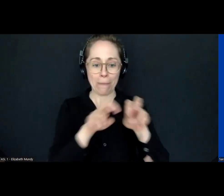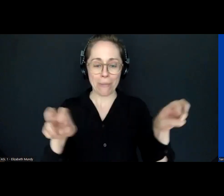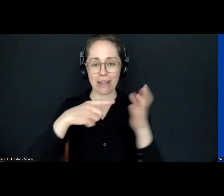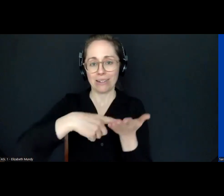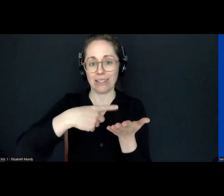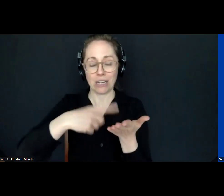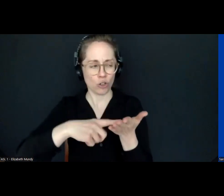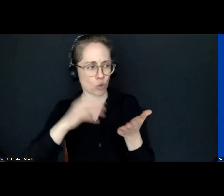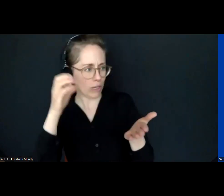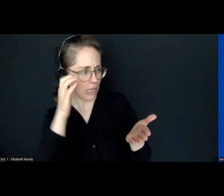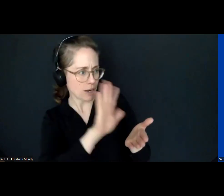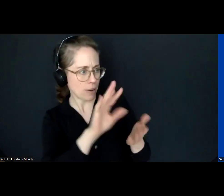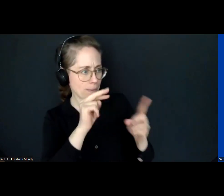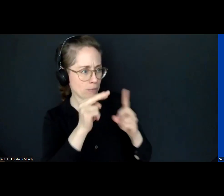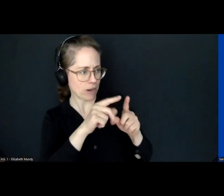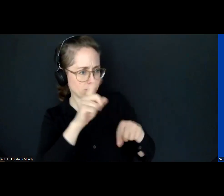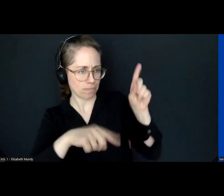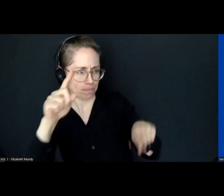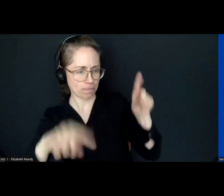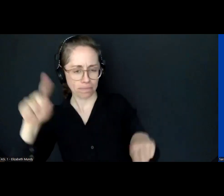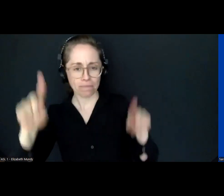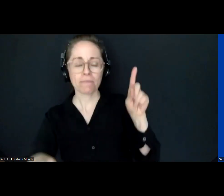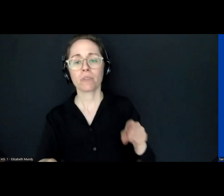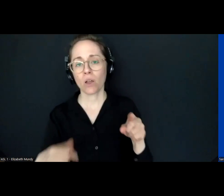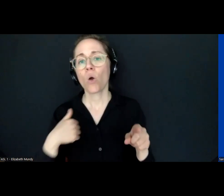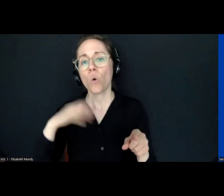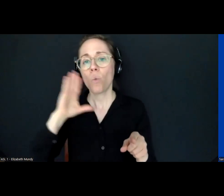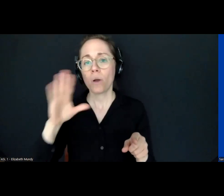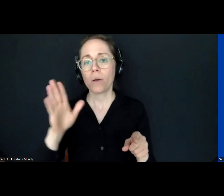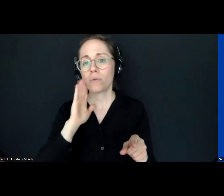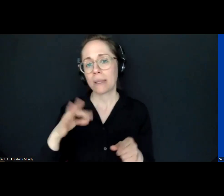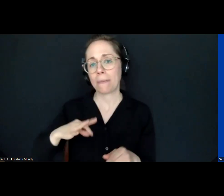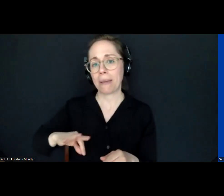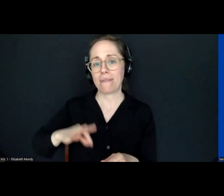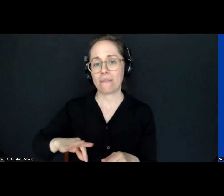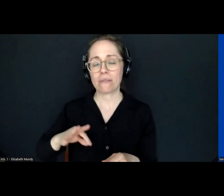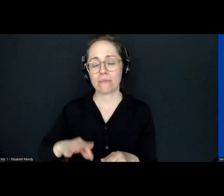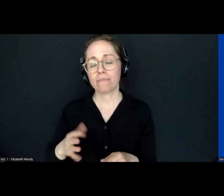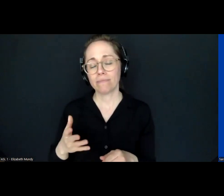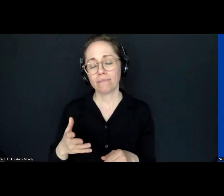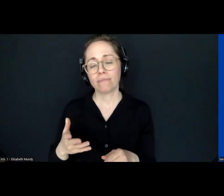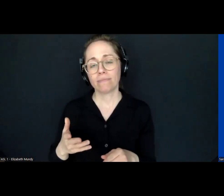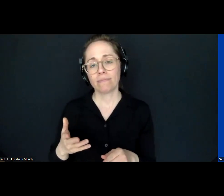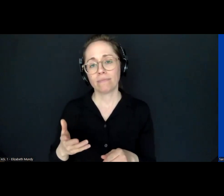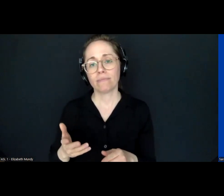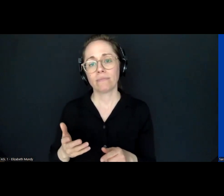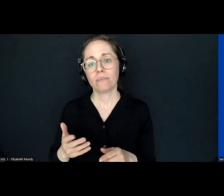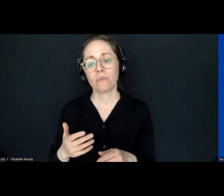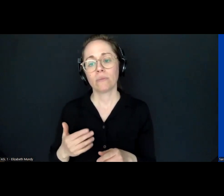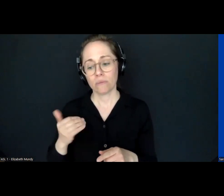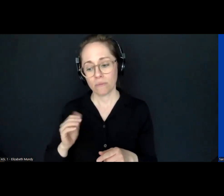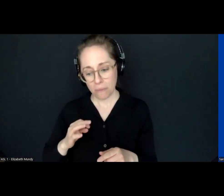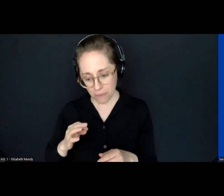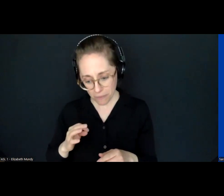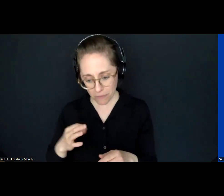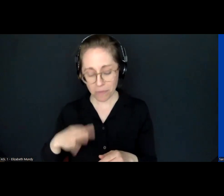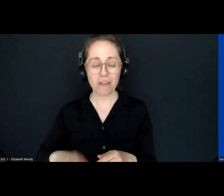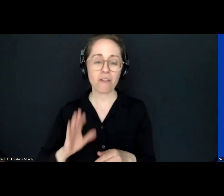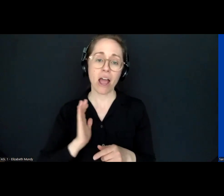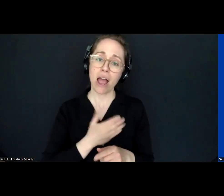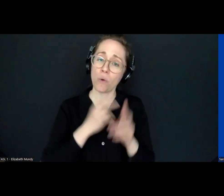diverse perspectives will be very helpful to really illustrate how complex our issues and